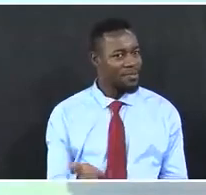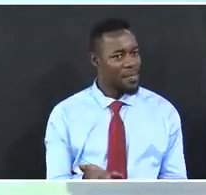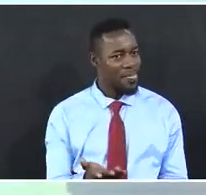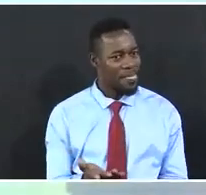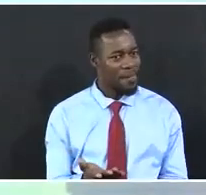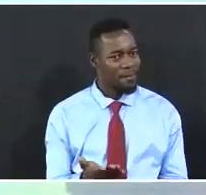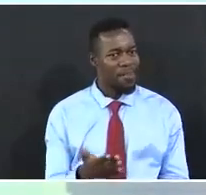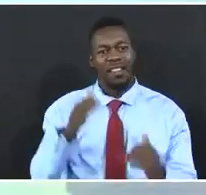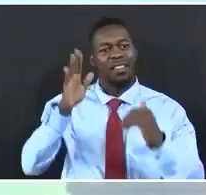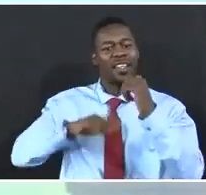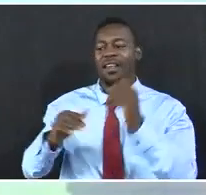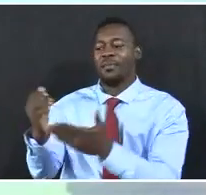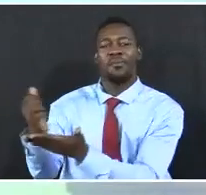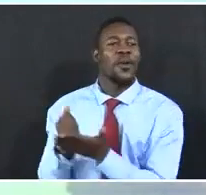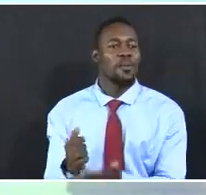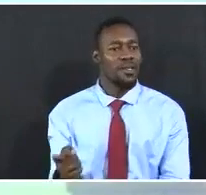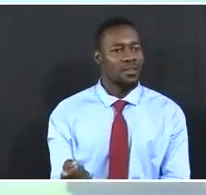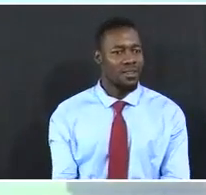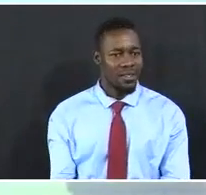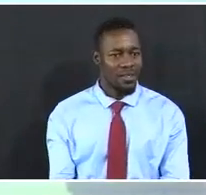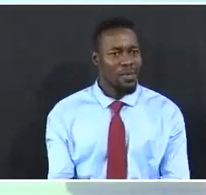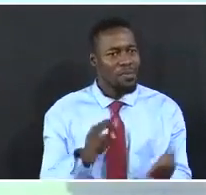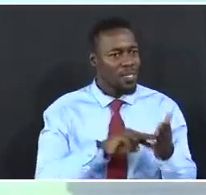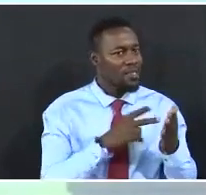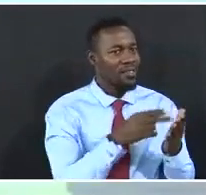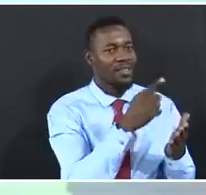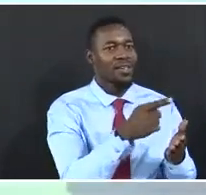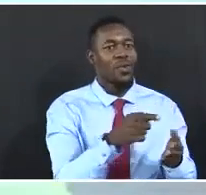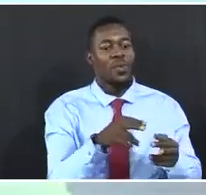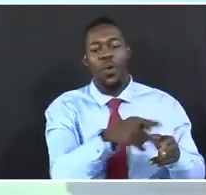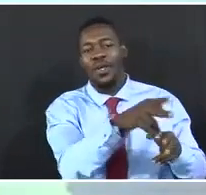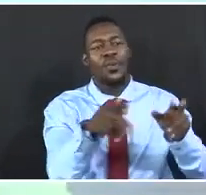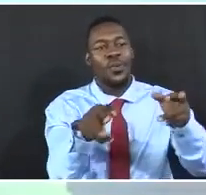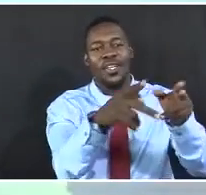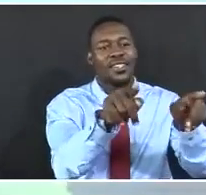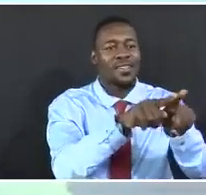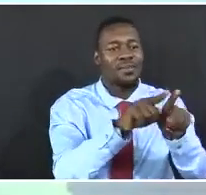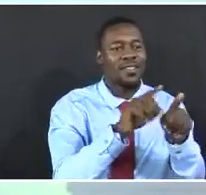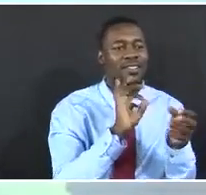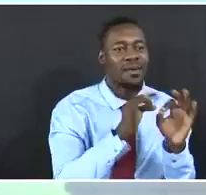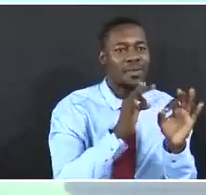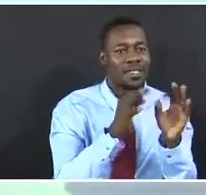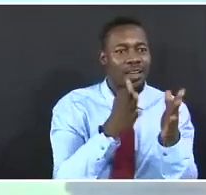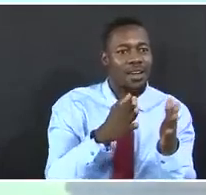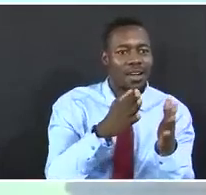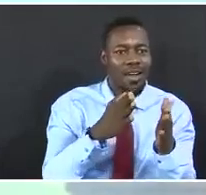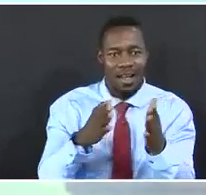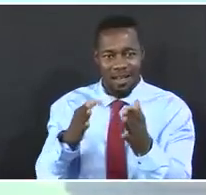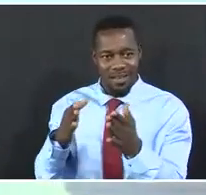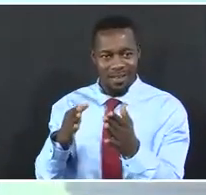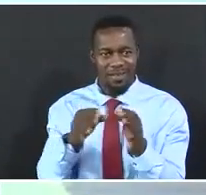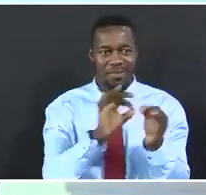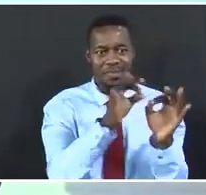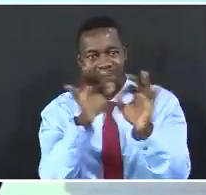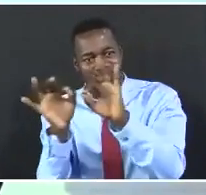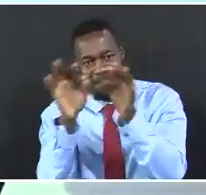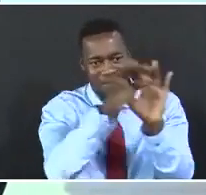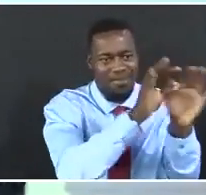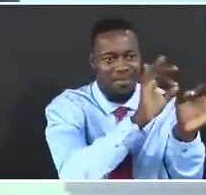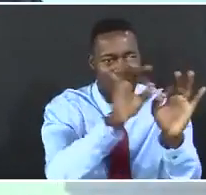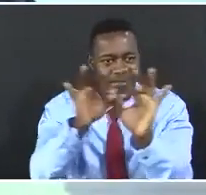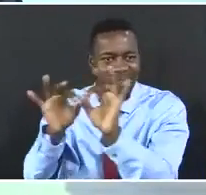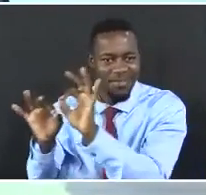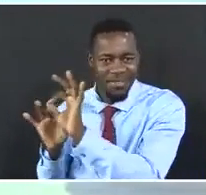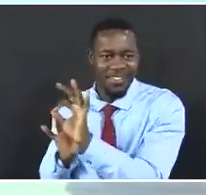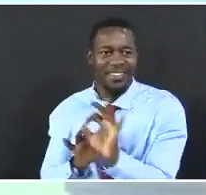job. I said, it's okay. Give it to me. And I worked there for 9 years.